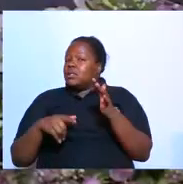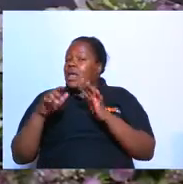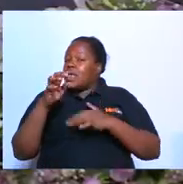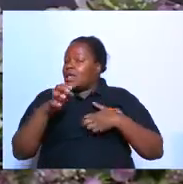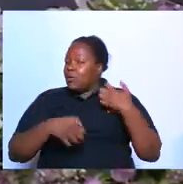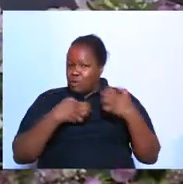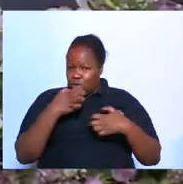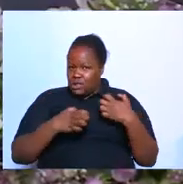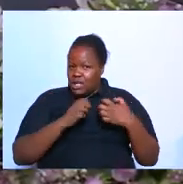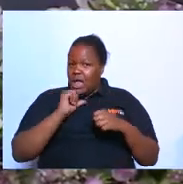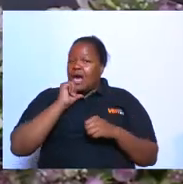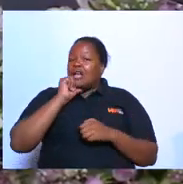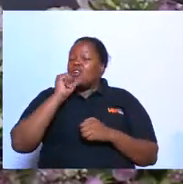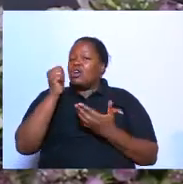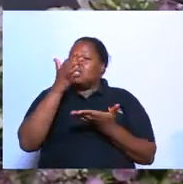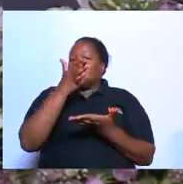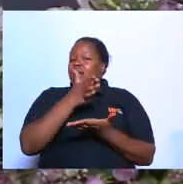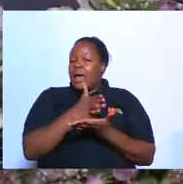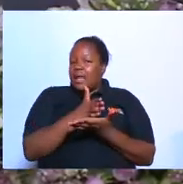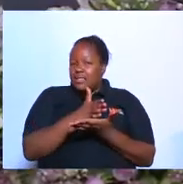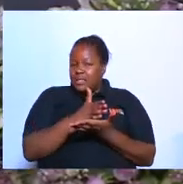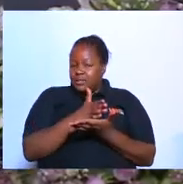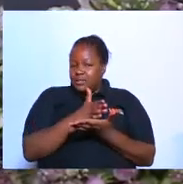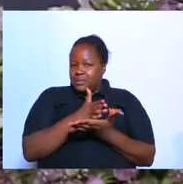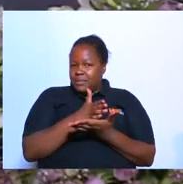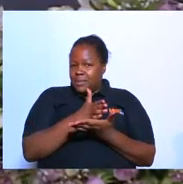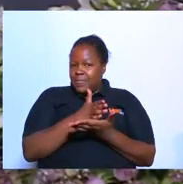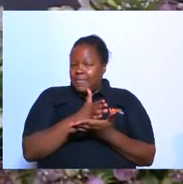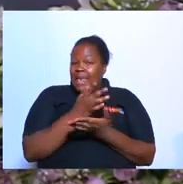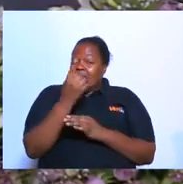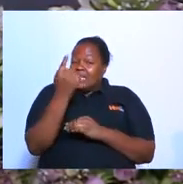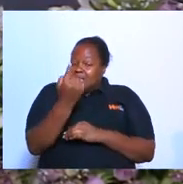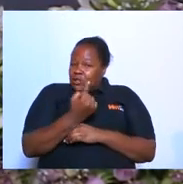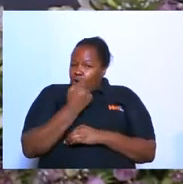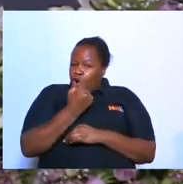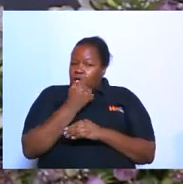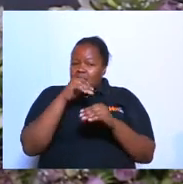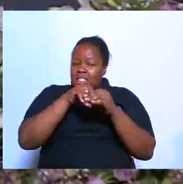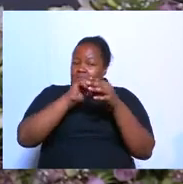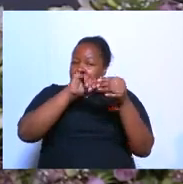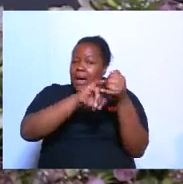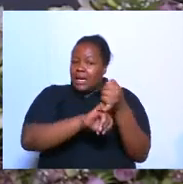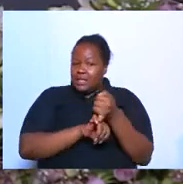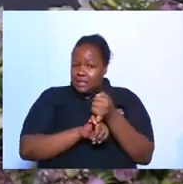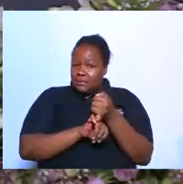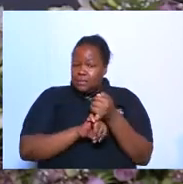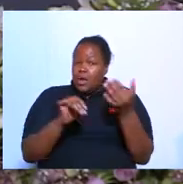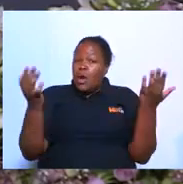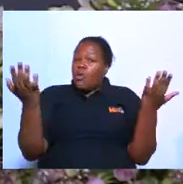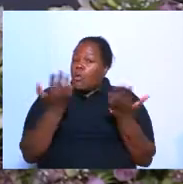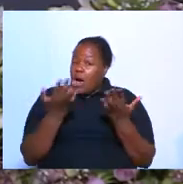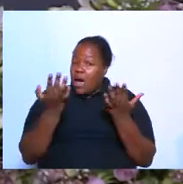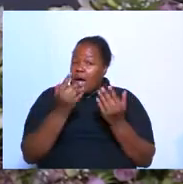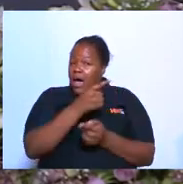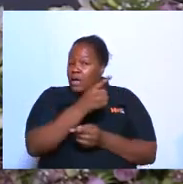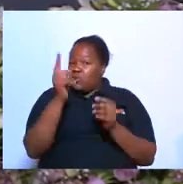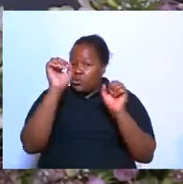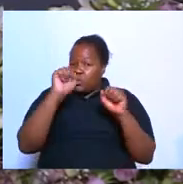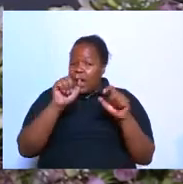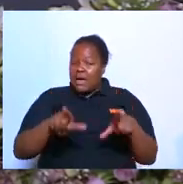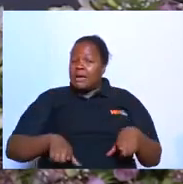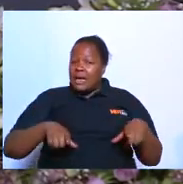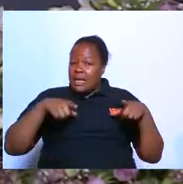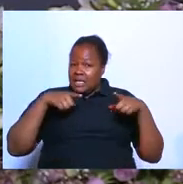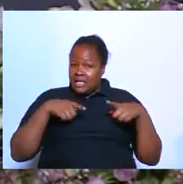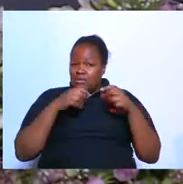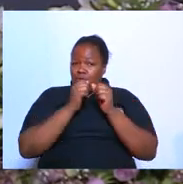not reality is only in marriage whereby you can live